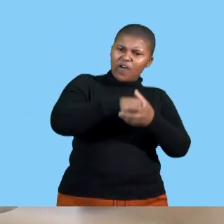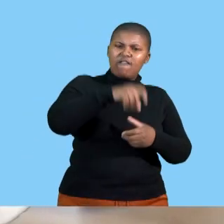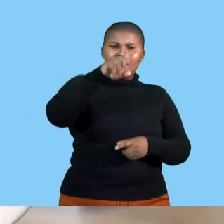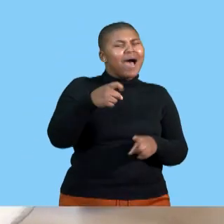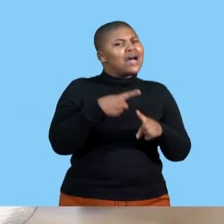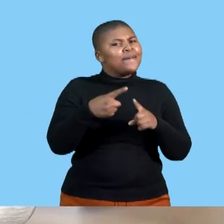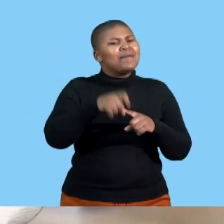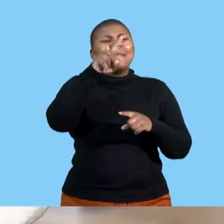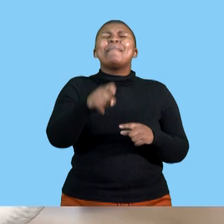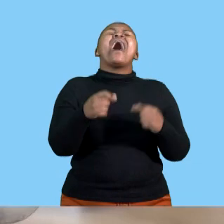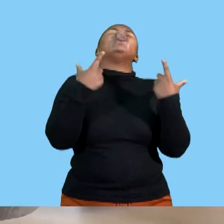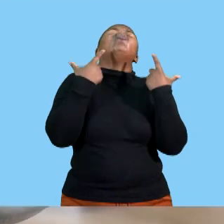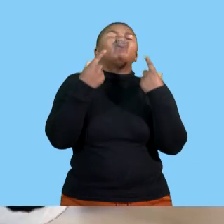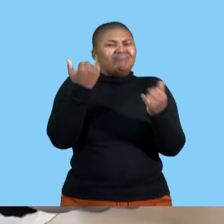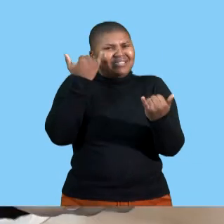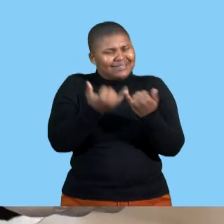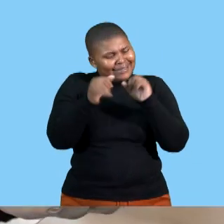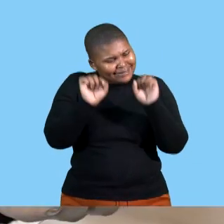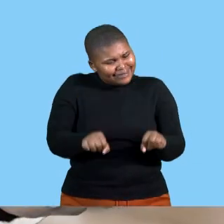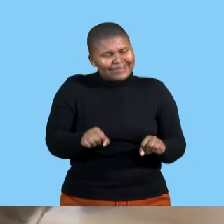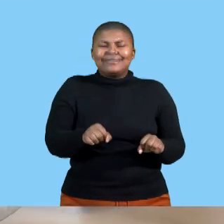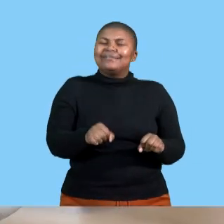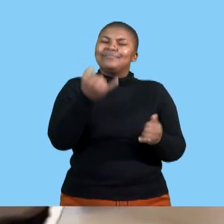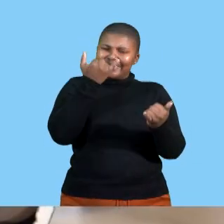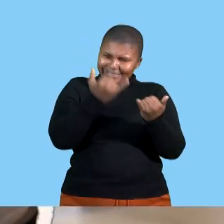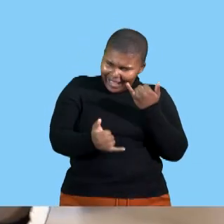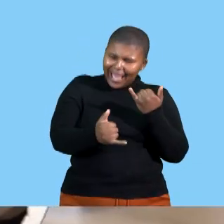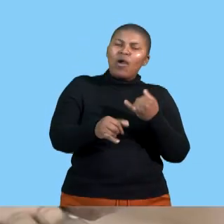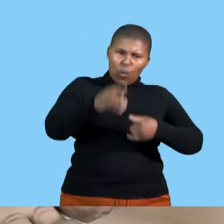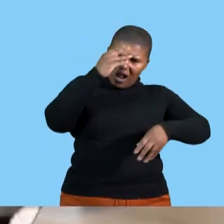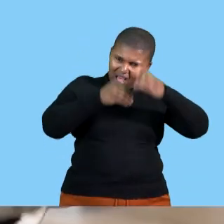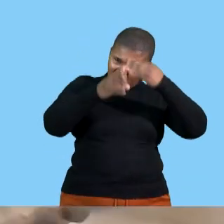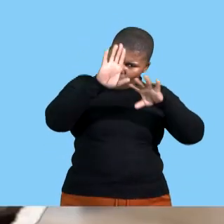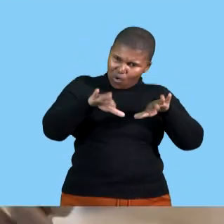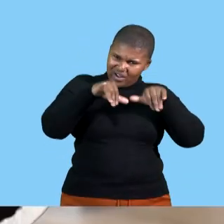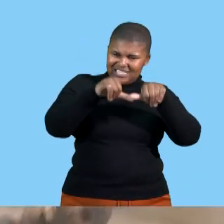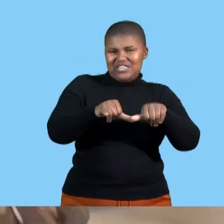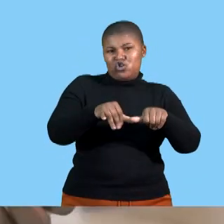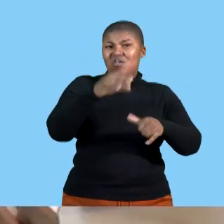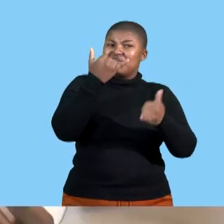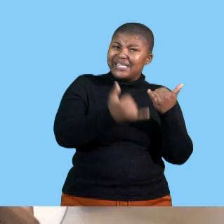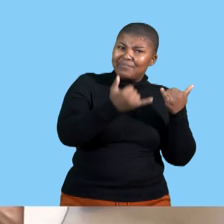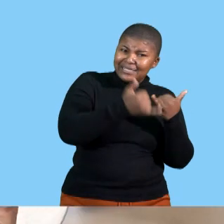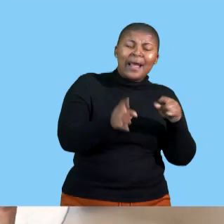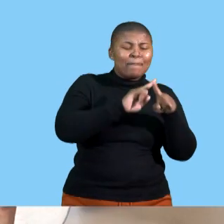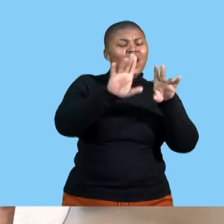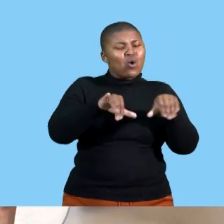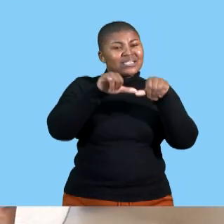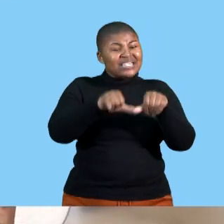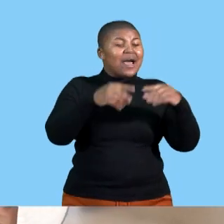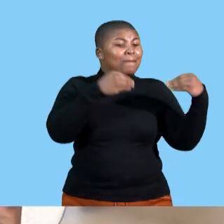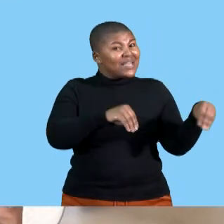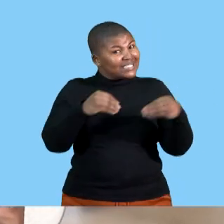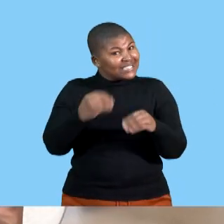experiment. Allow them to make mistakes and say, it is a way of learning. We learn through trial and error. So it's a way